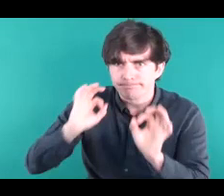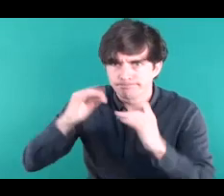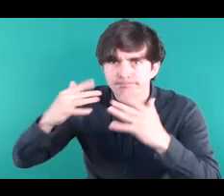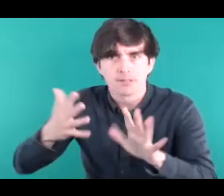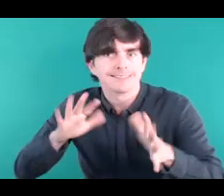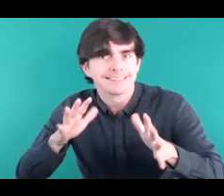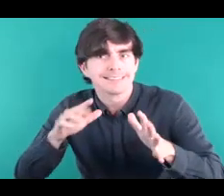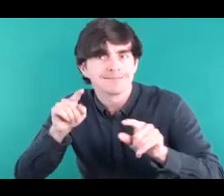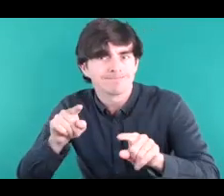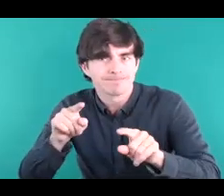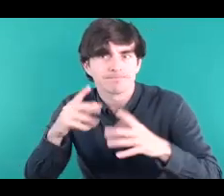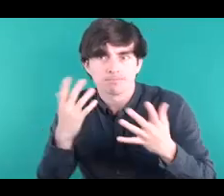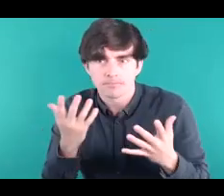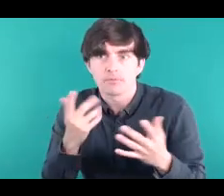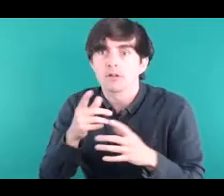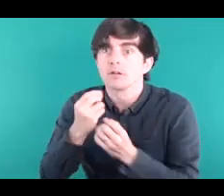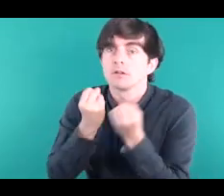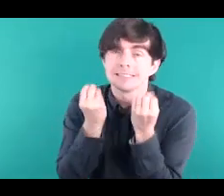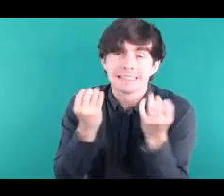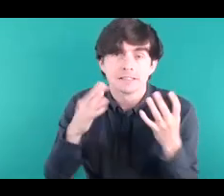severely limited responsiveness in the crisis.